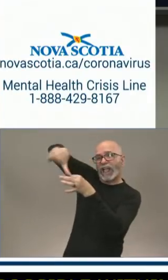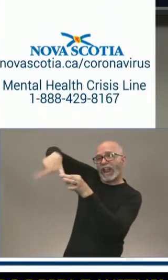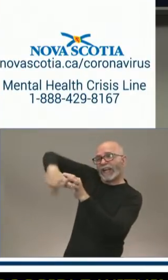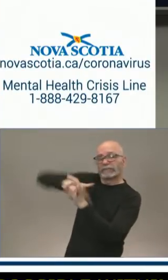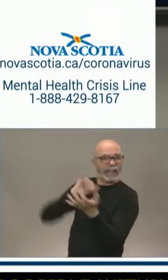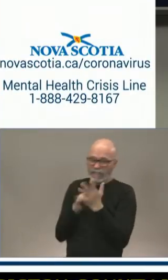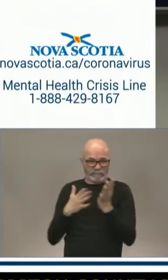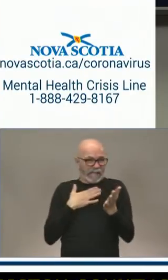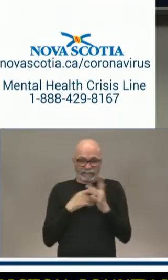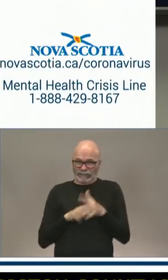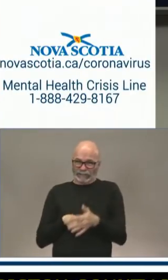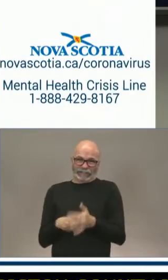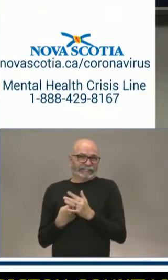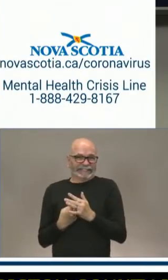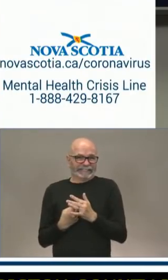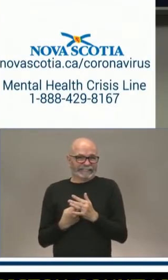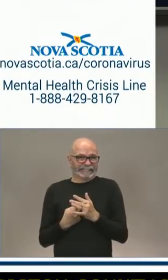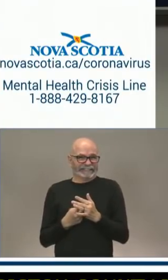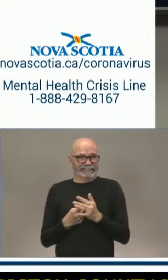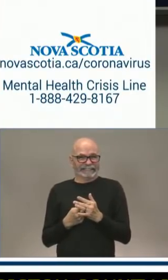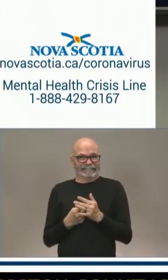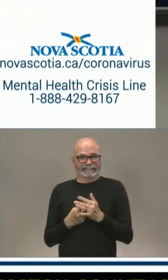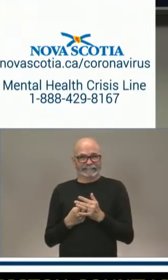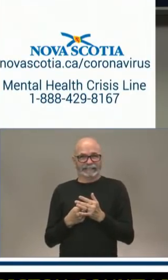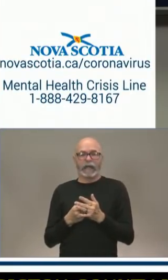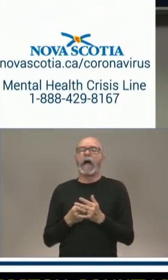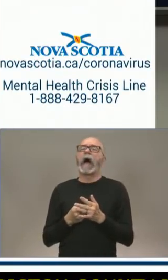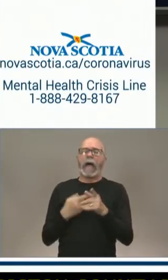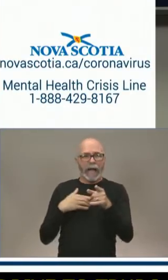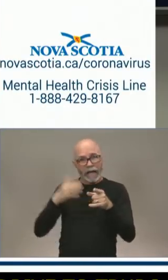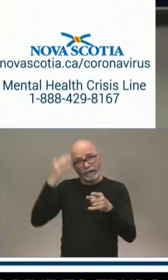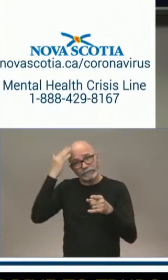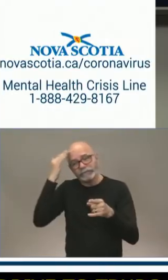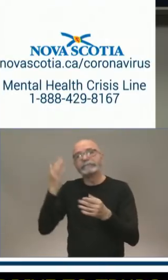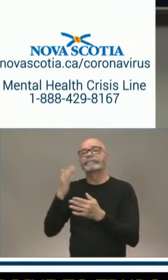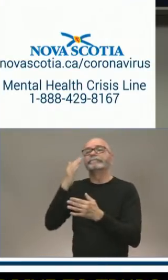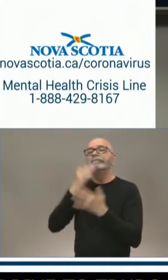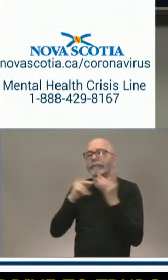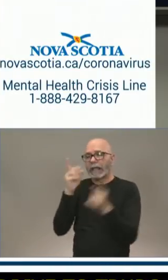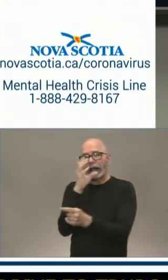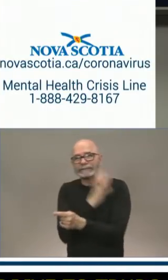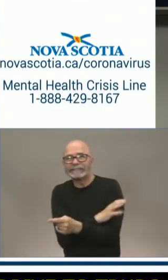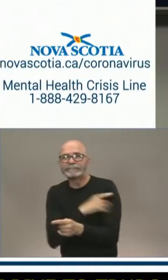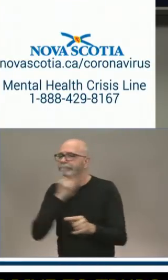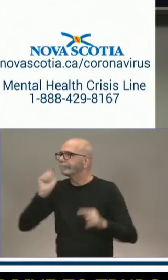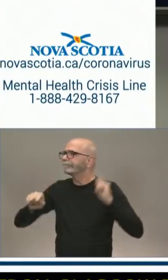that we have to improve access in many communities, including in communities in Pictou and New Glasgow,